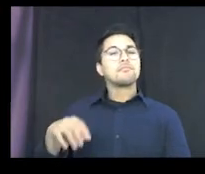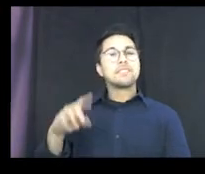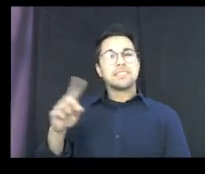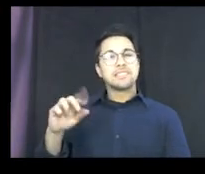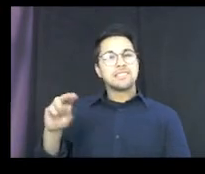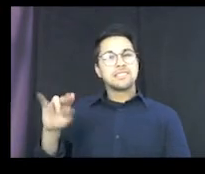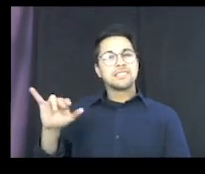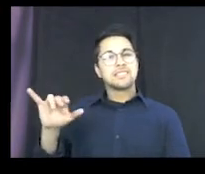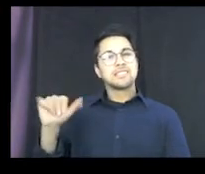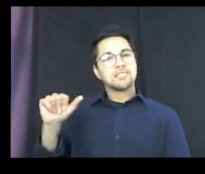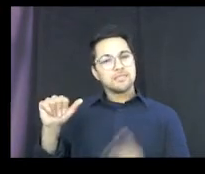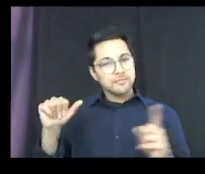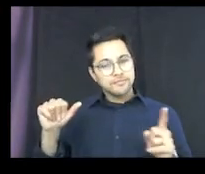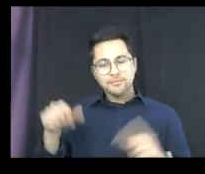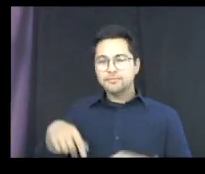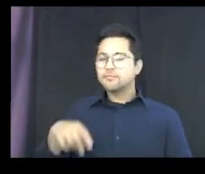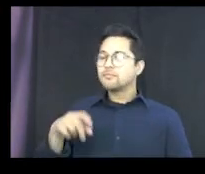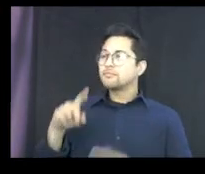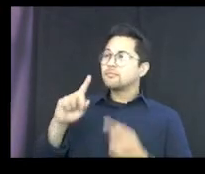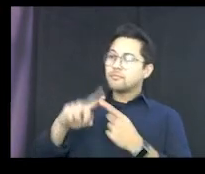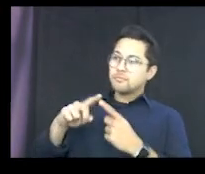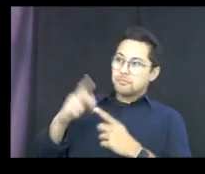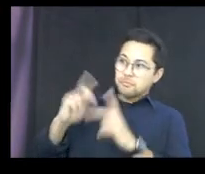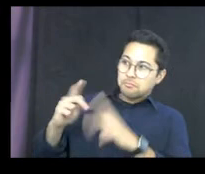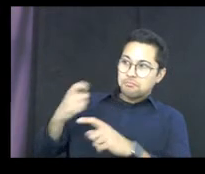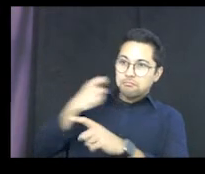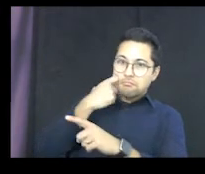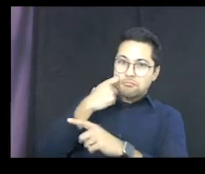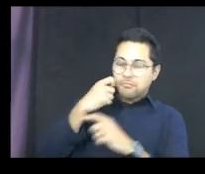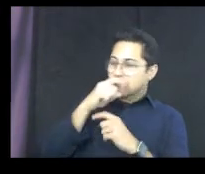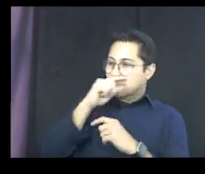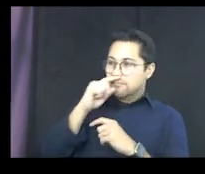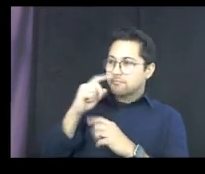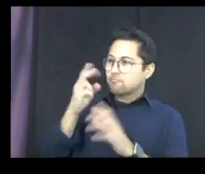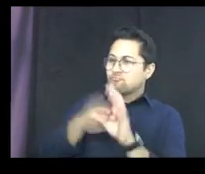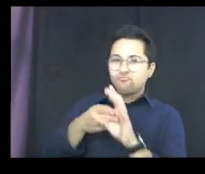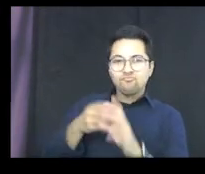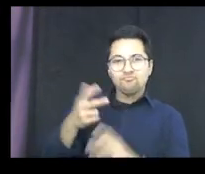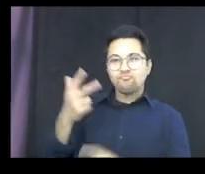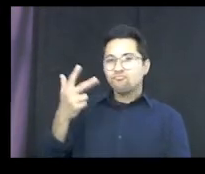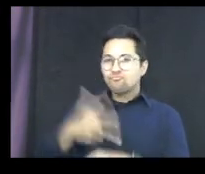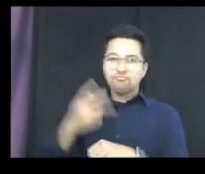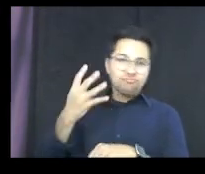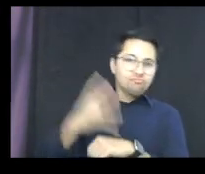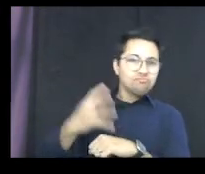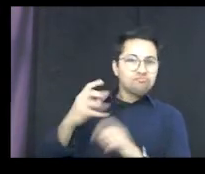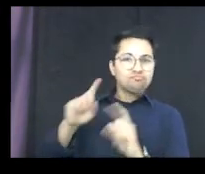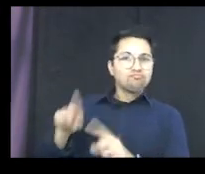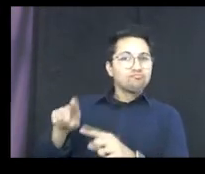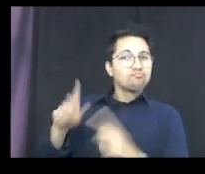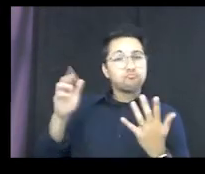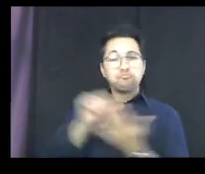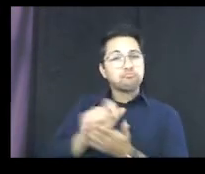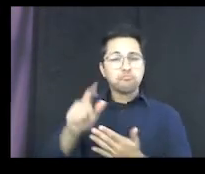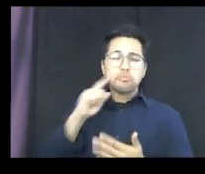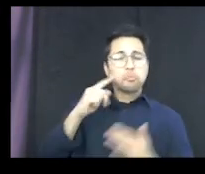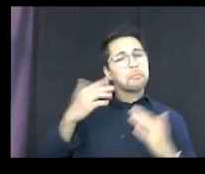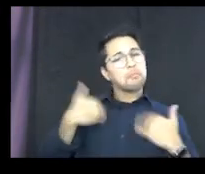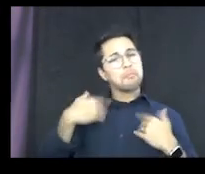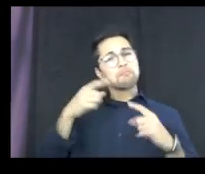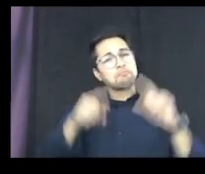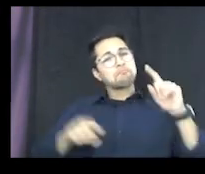Xenia, to folks that have just been there 3, maybe 4 times so far. So a little bit of a